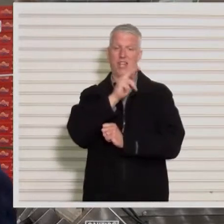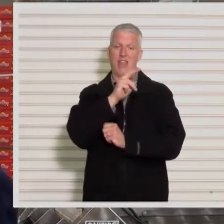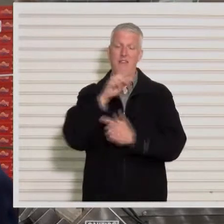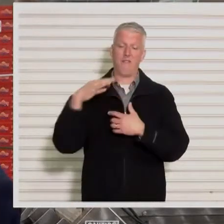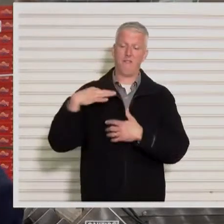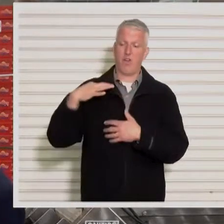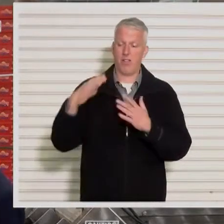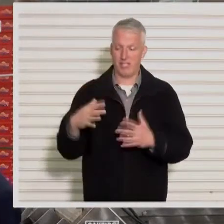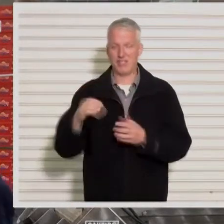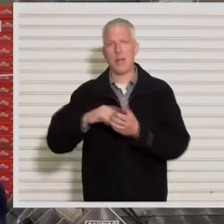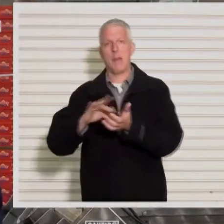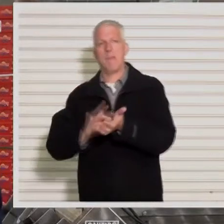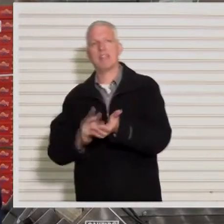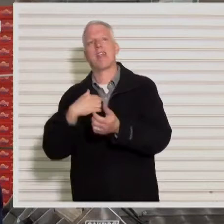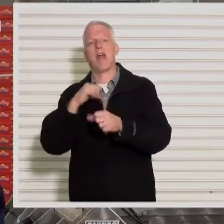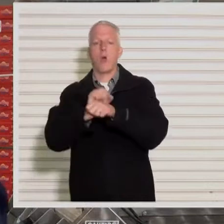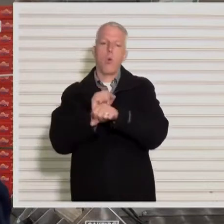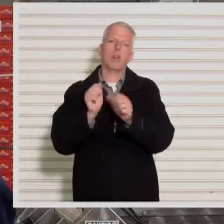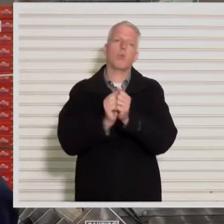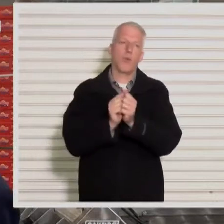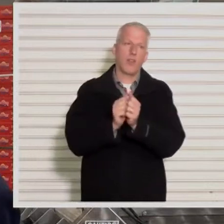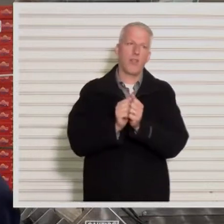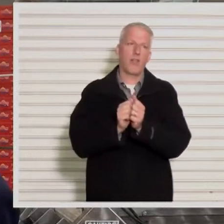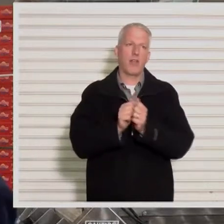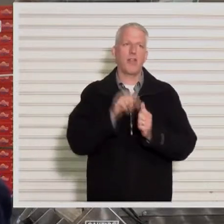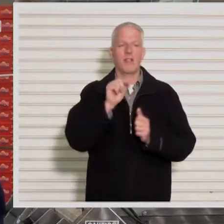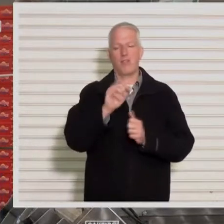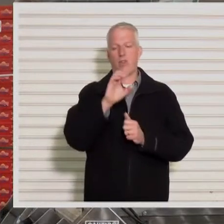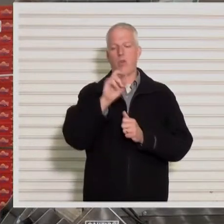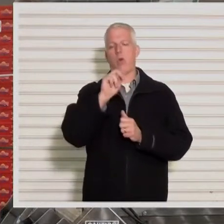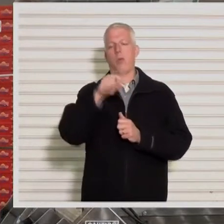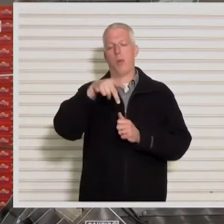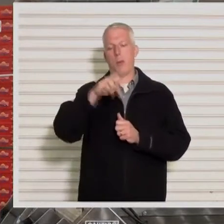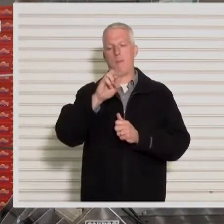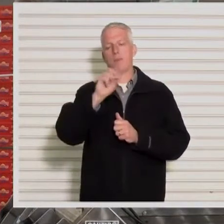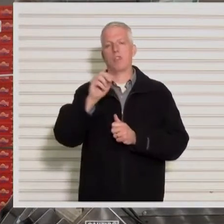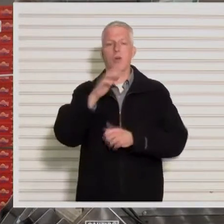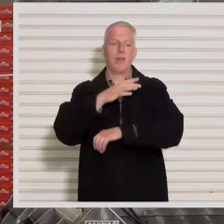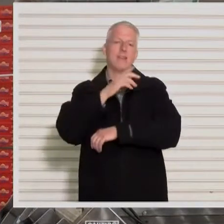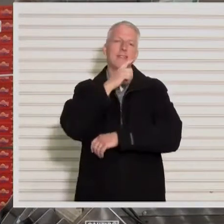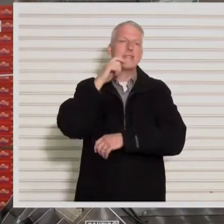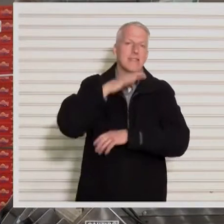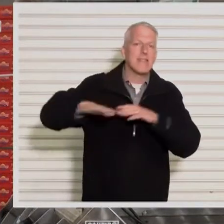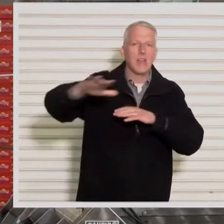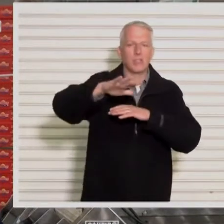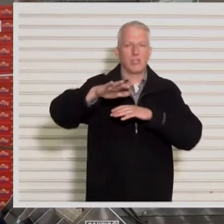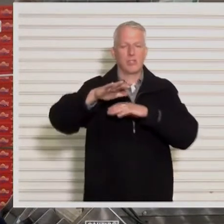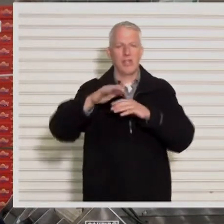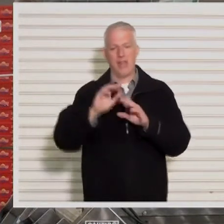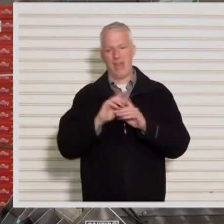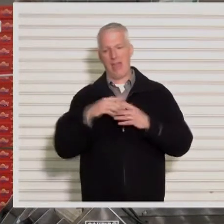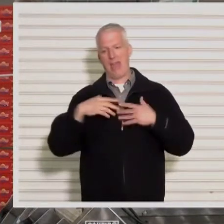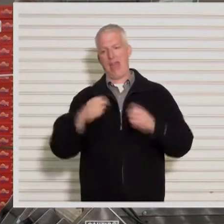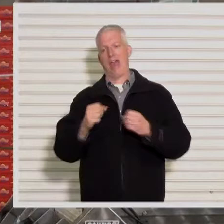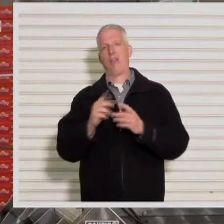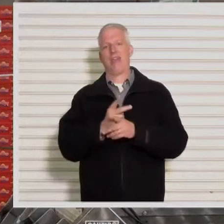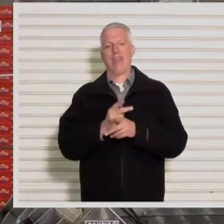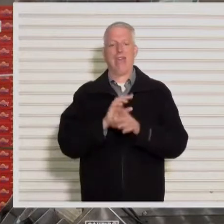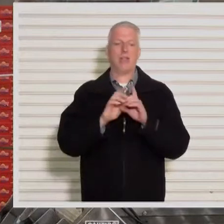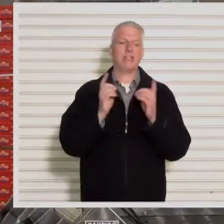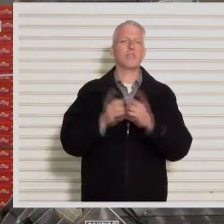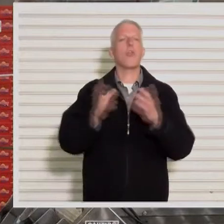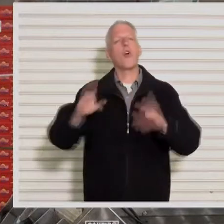in Medicine. I worked with Visión and Compromiso. I worked with the Desert Healthcare District to provide